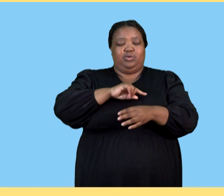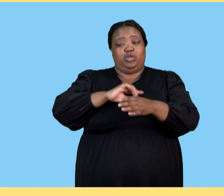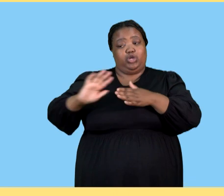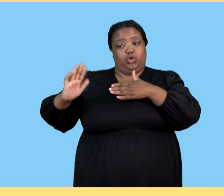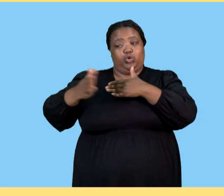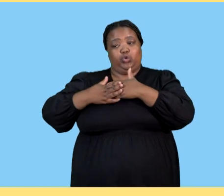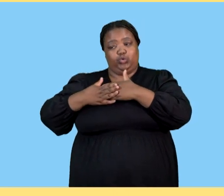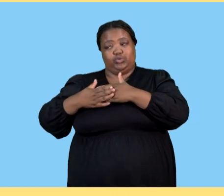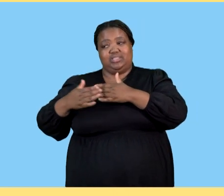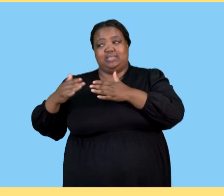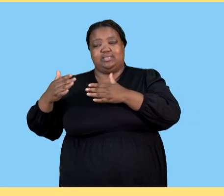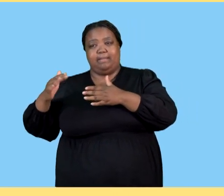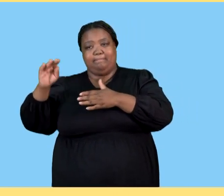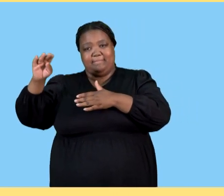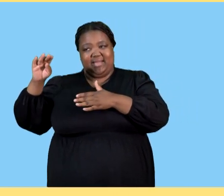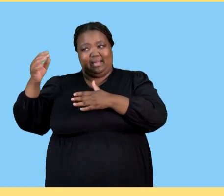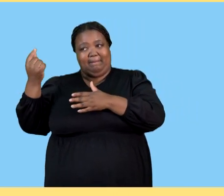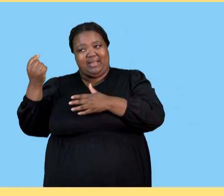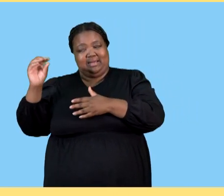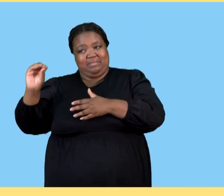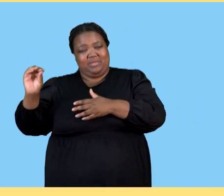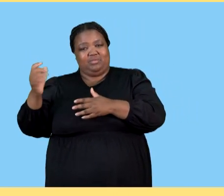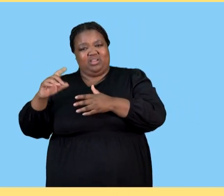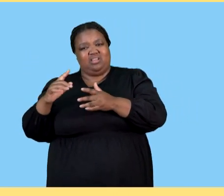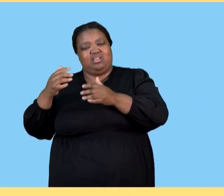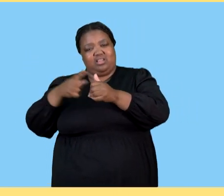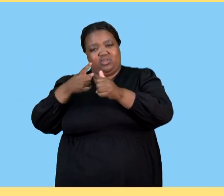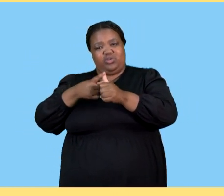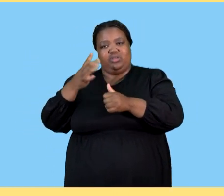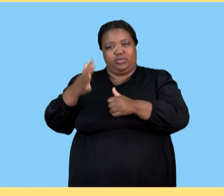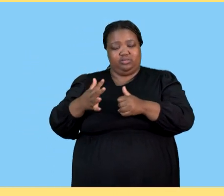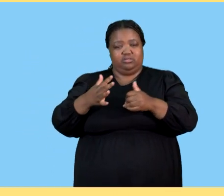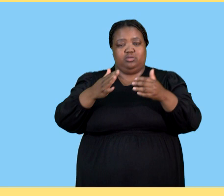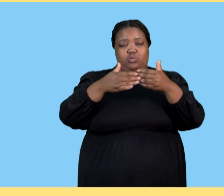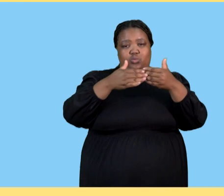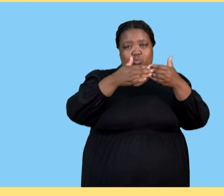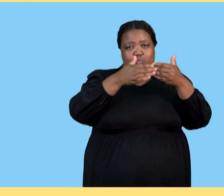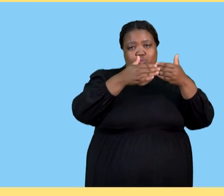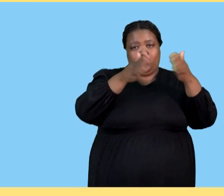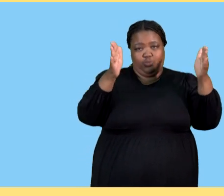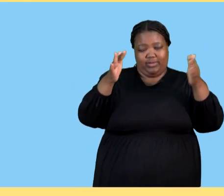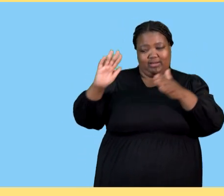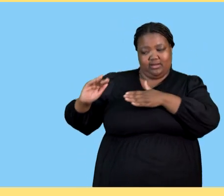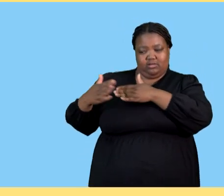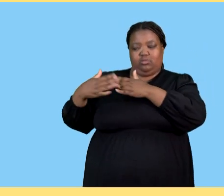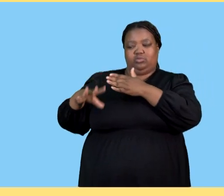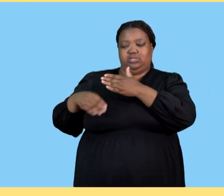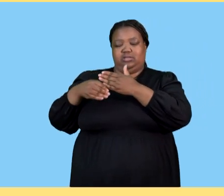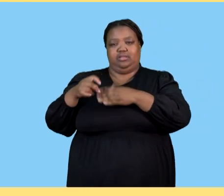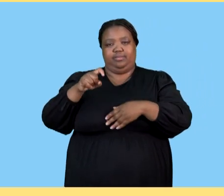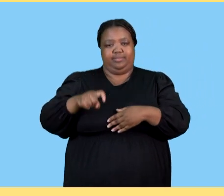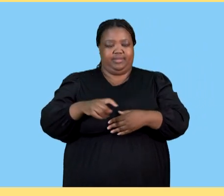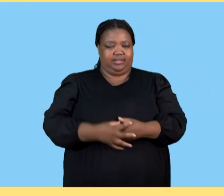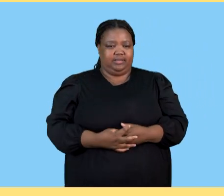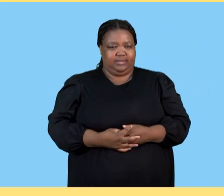the closing bank balance. So you have the cash surplus, 32, then you add the opening bank balance to get D, which is your